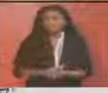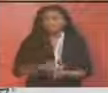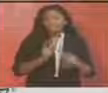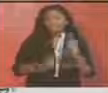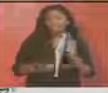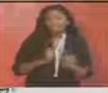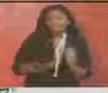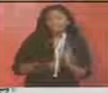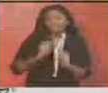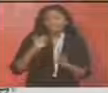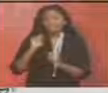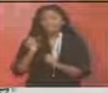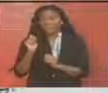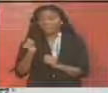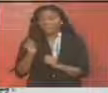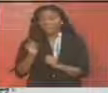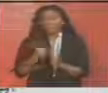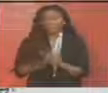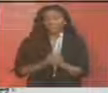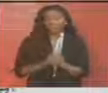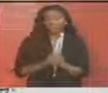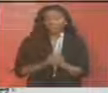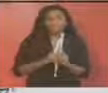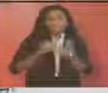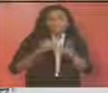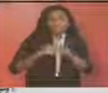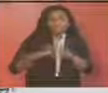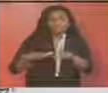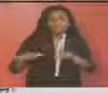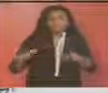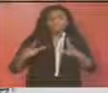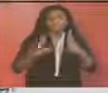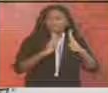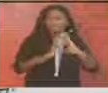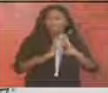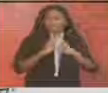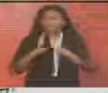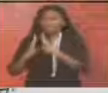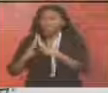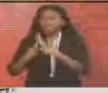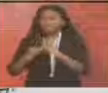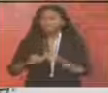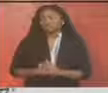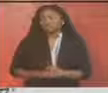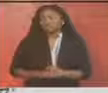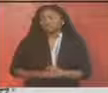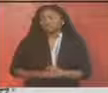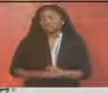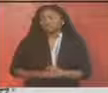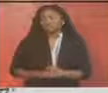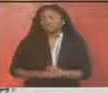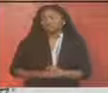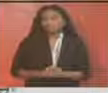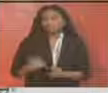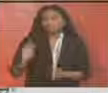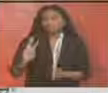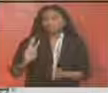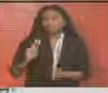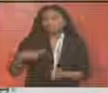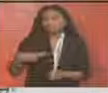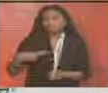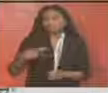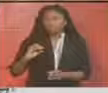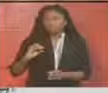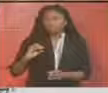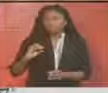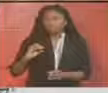spread, and we have not changed that designation for quite a while now. When we look at the classification from WHO, we are somewhere